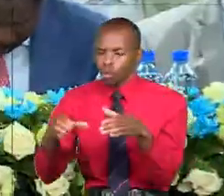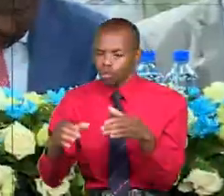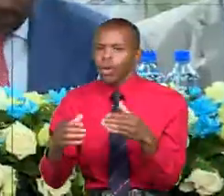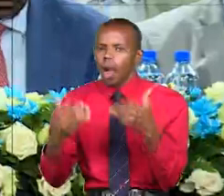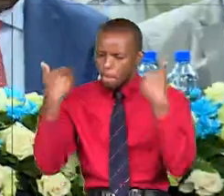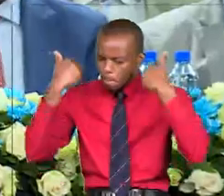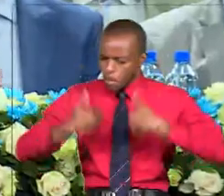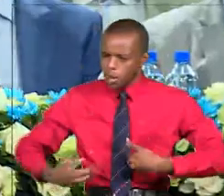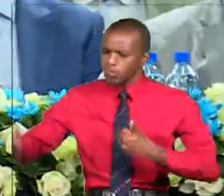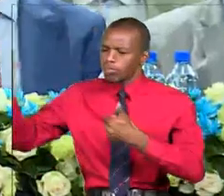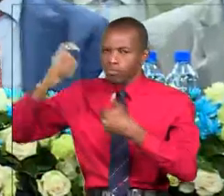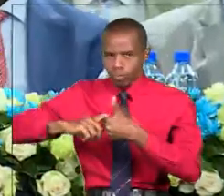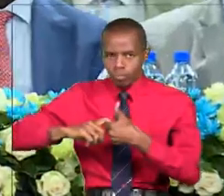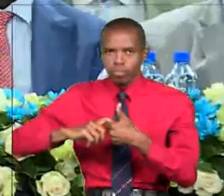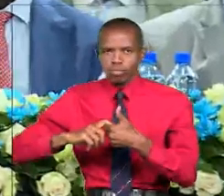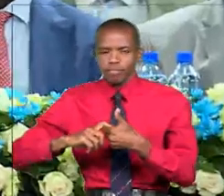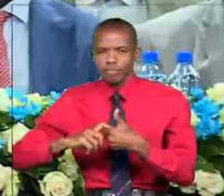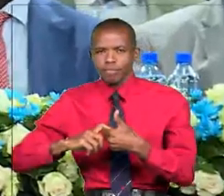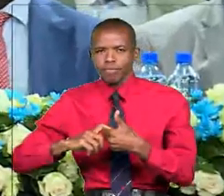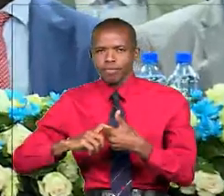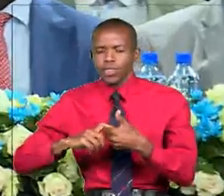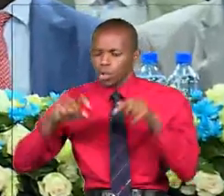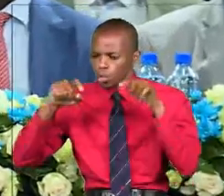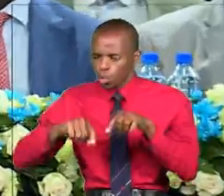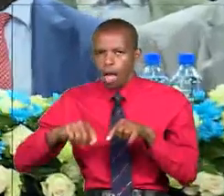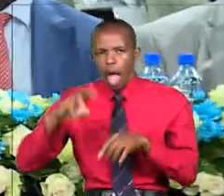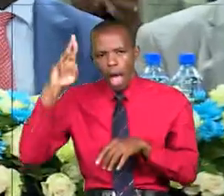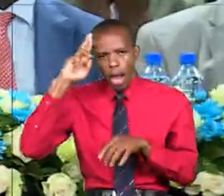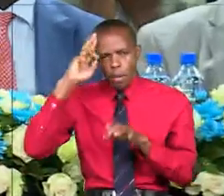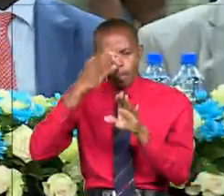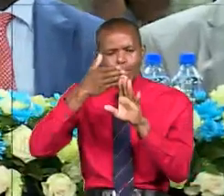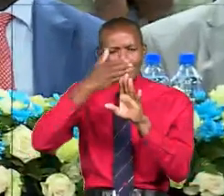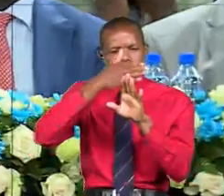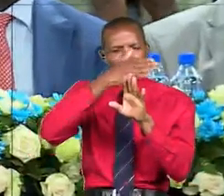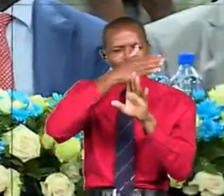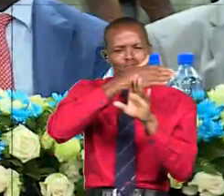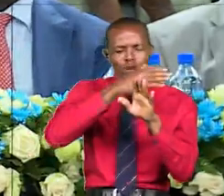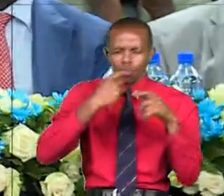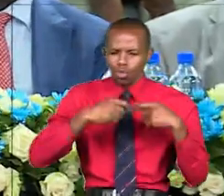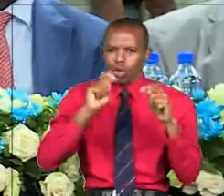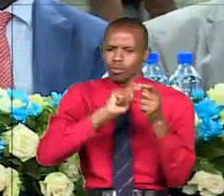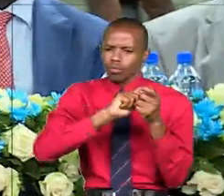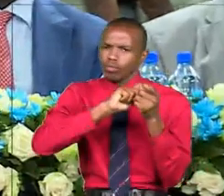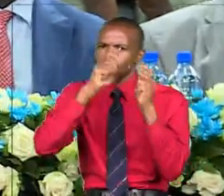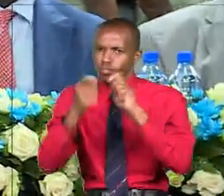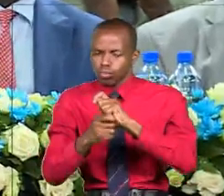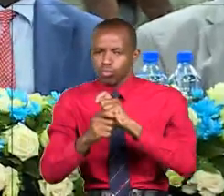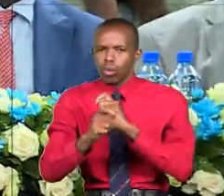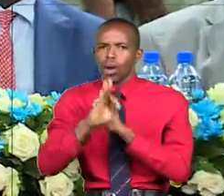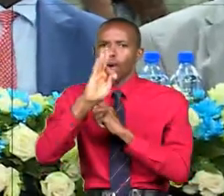today, I recall the tribulations that we have gone through in trying to reform Ford